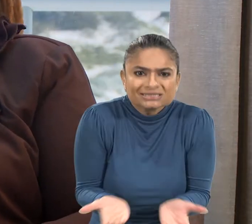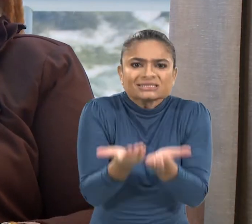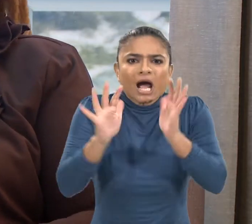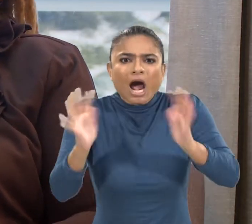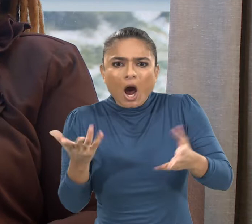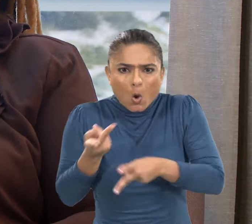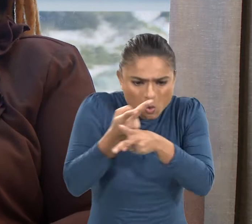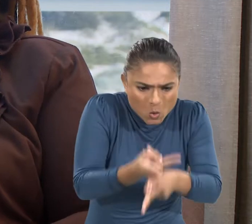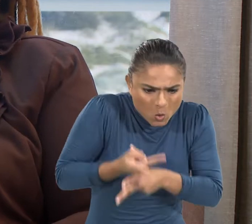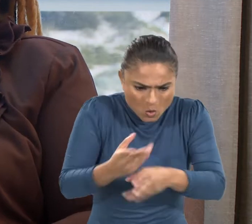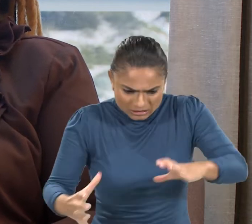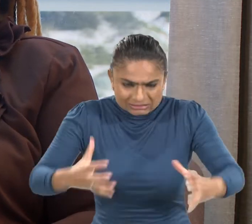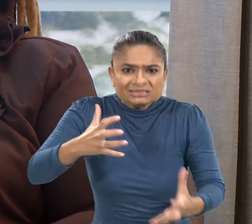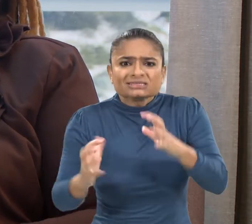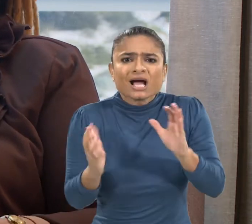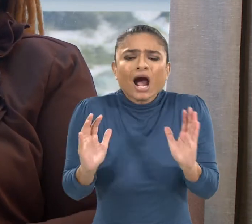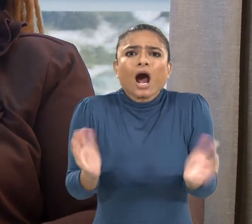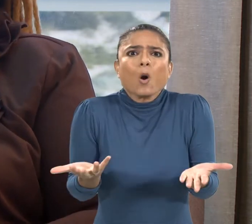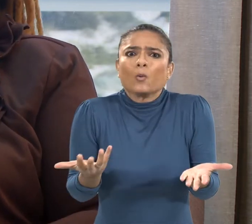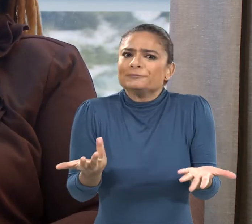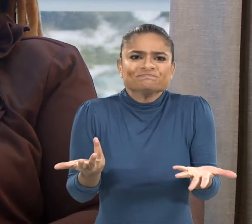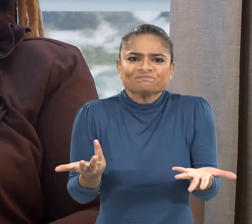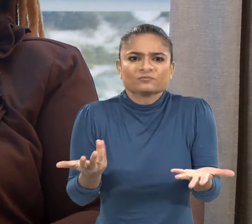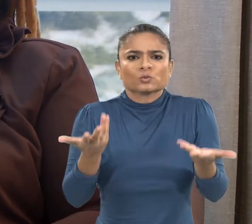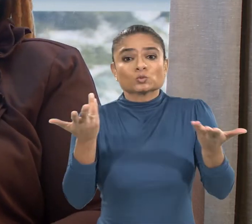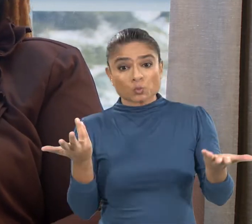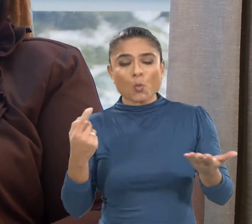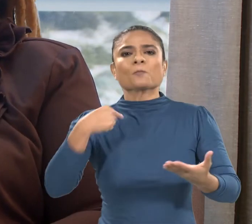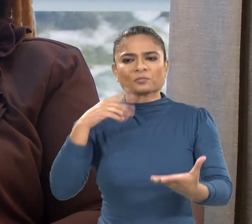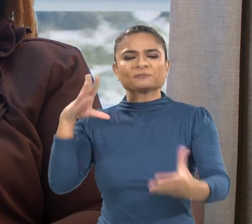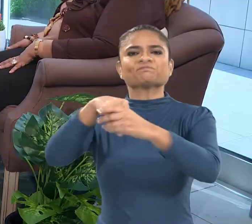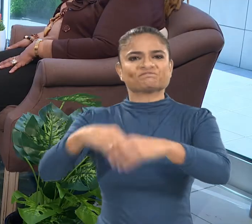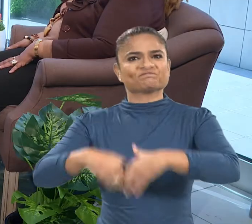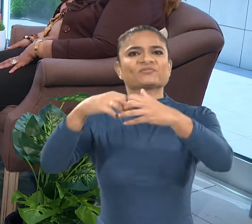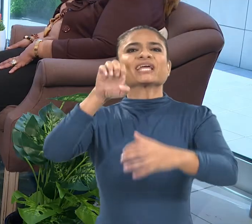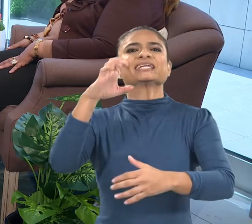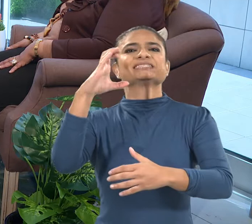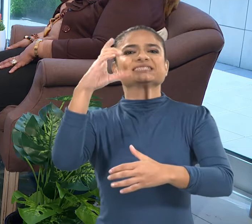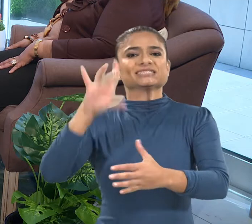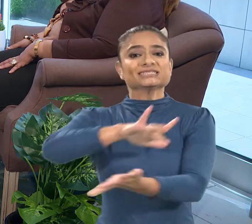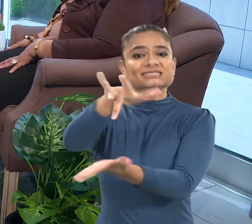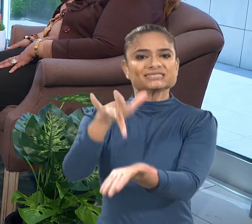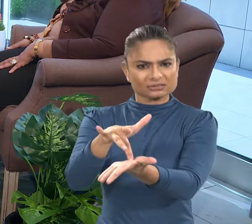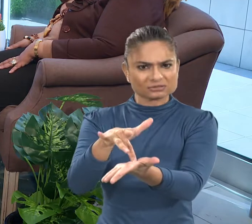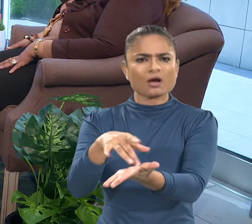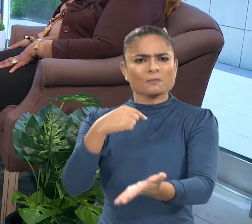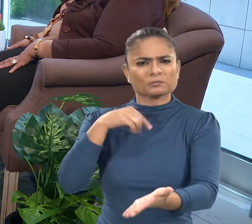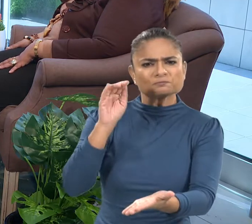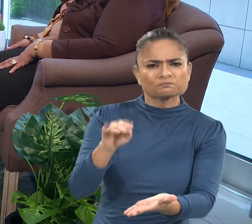how to handle the child and whatever. But I end up with the